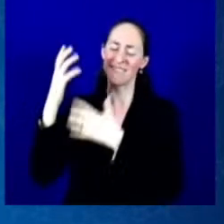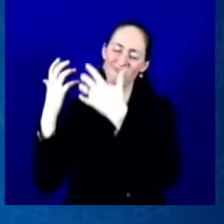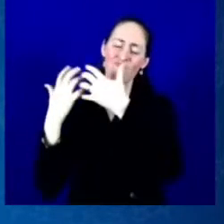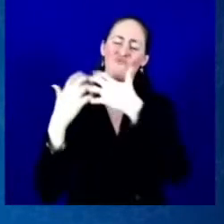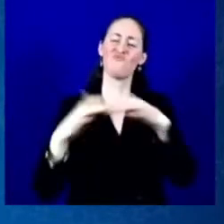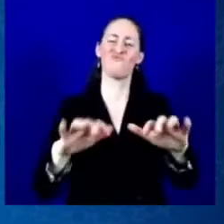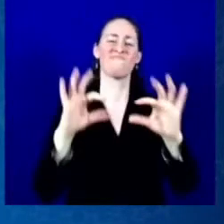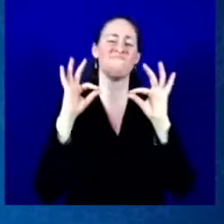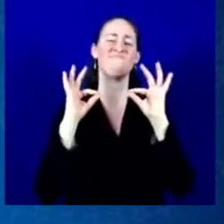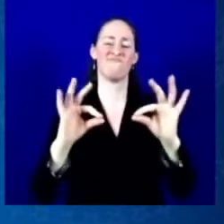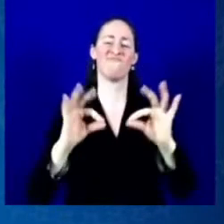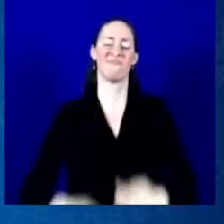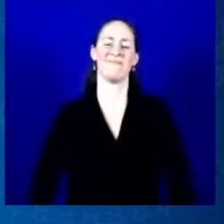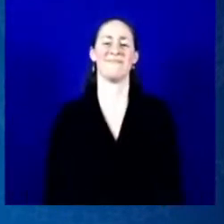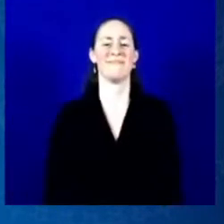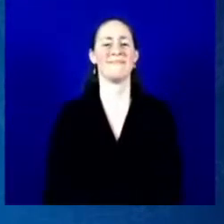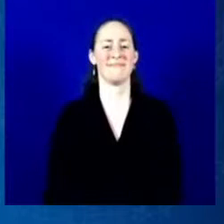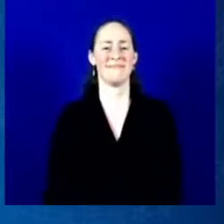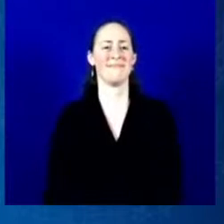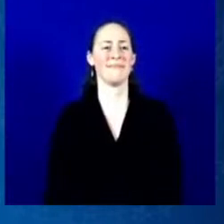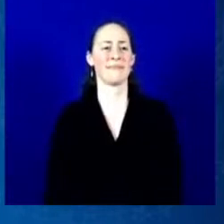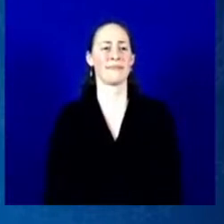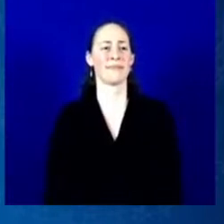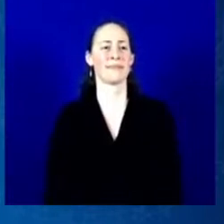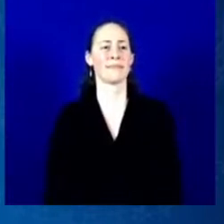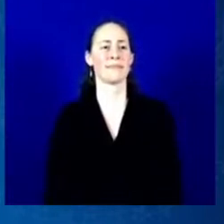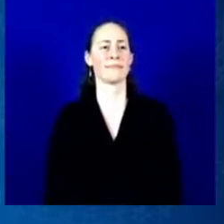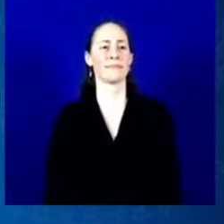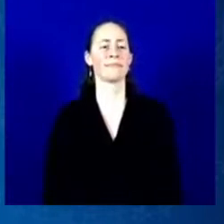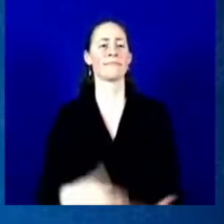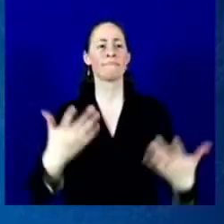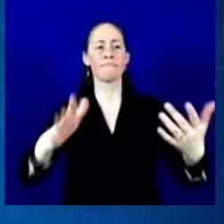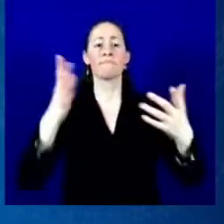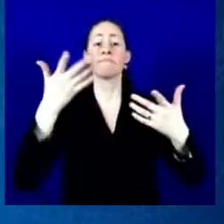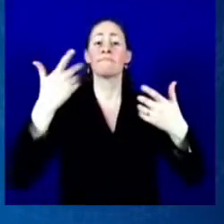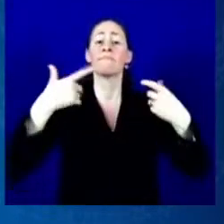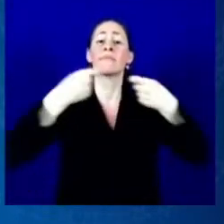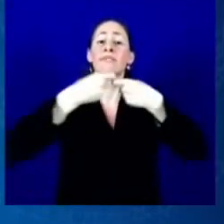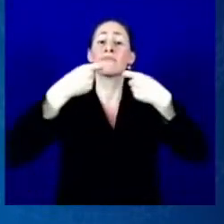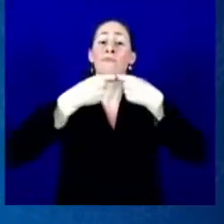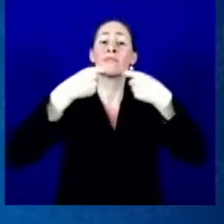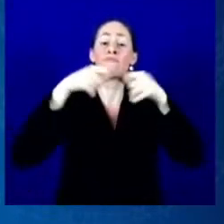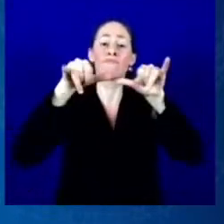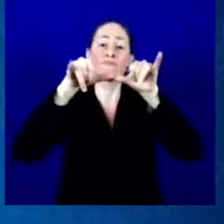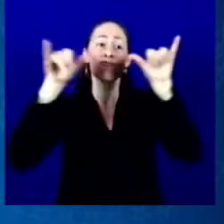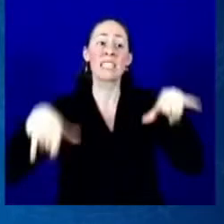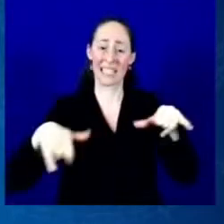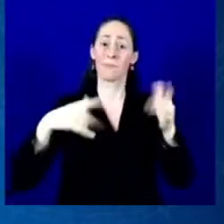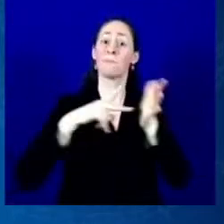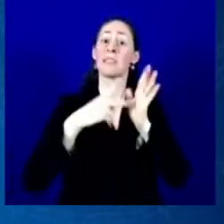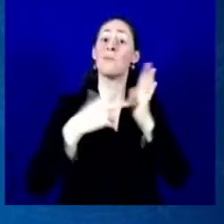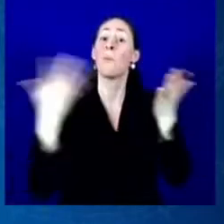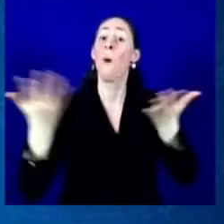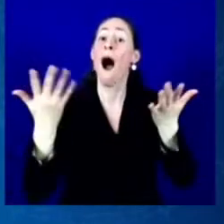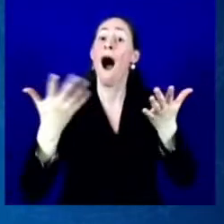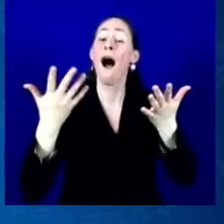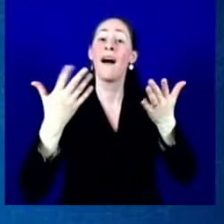Creates jobs building a modern power grid. Our grids are vulnerable to storms,